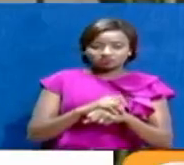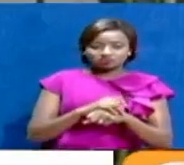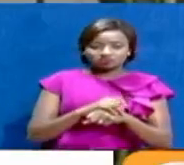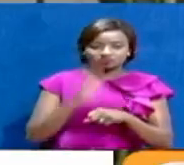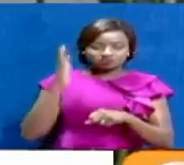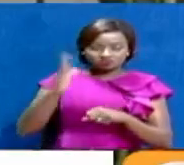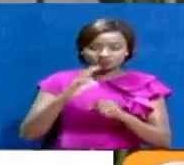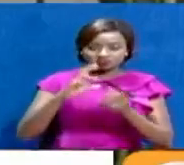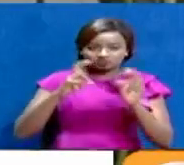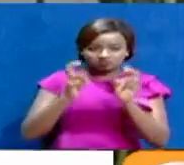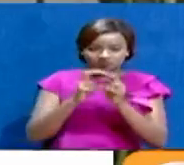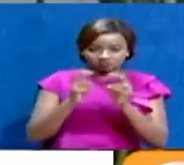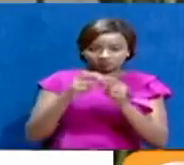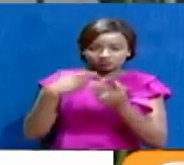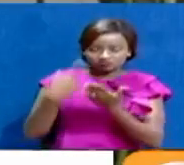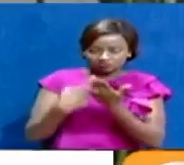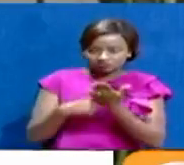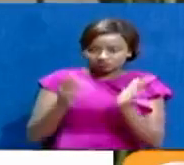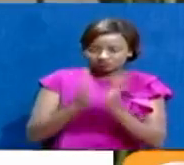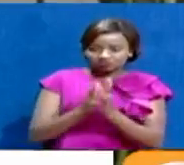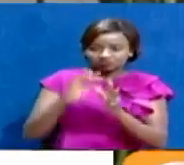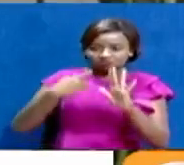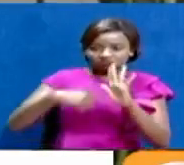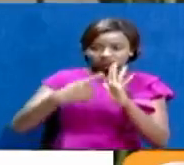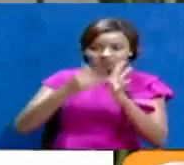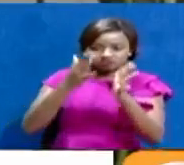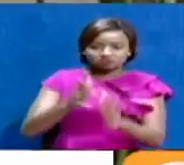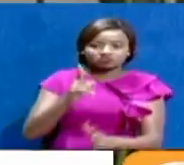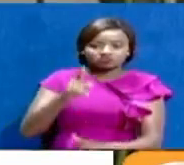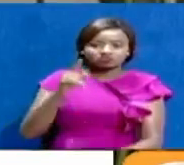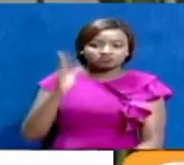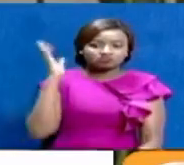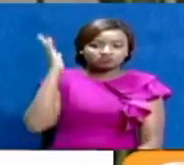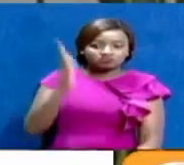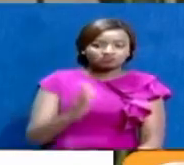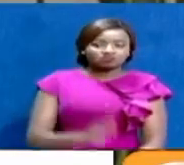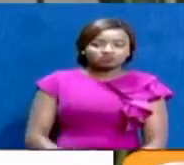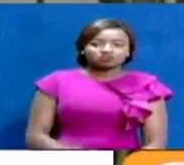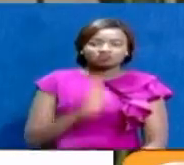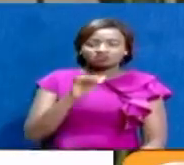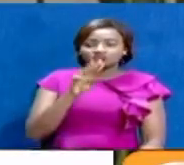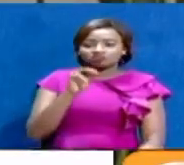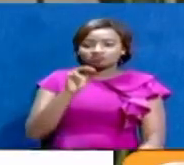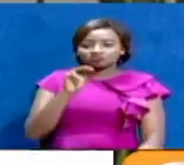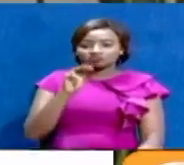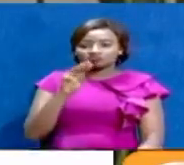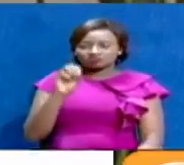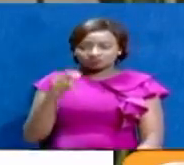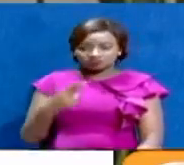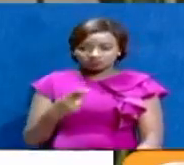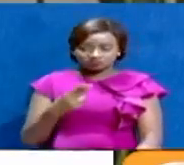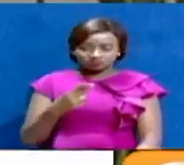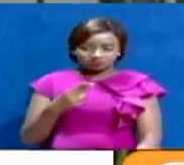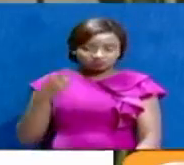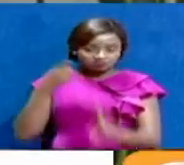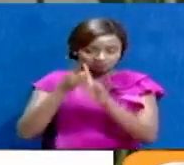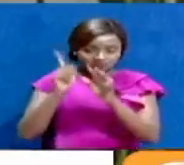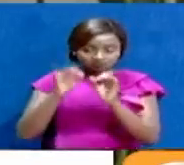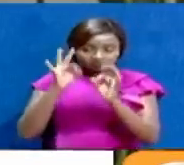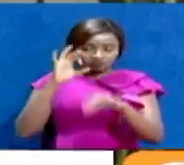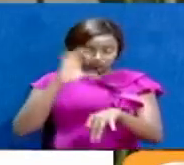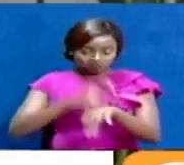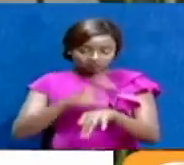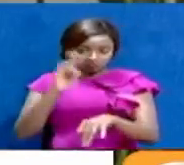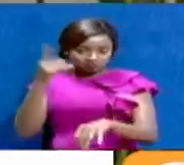And so there are multiple discussions going on right now with the leadership team in the Ministry of Health to ensure that at the end of the day, if you received